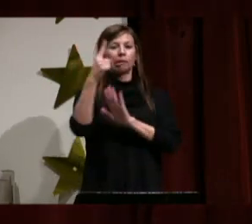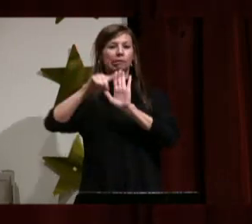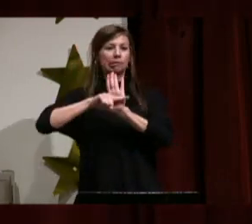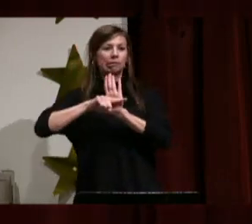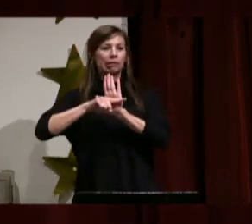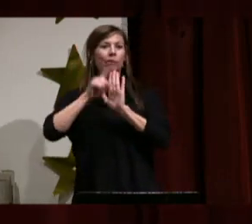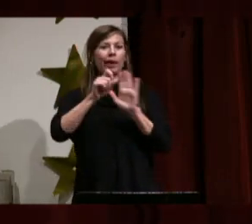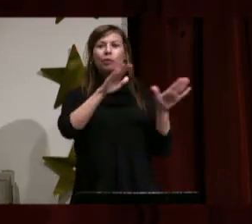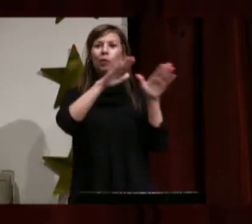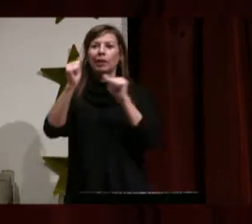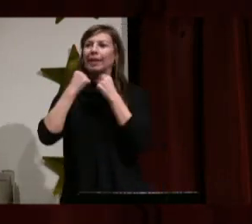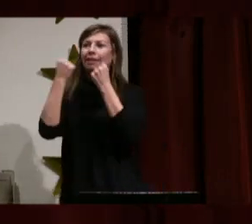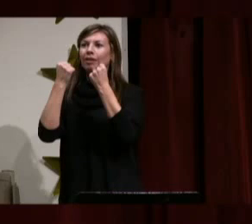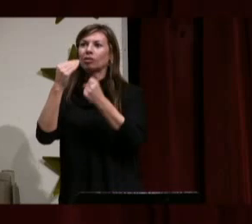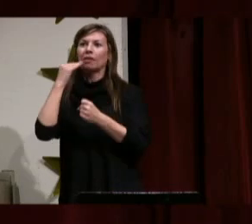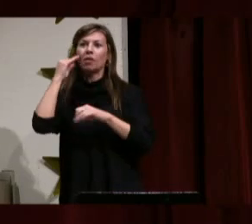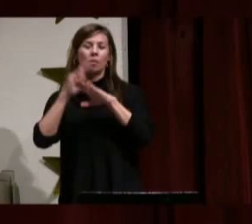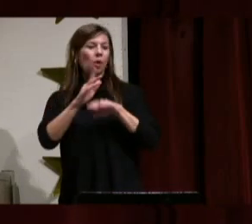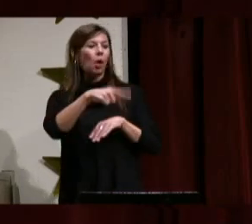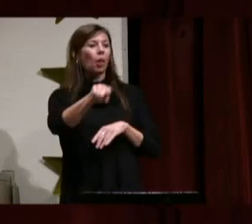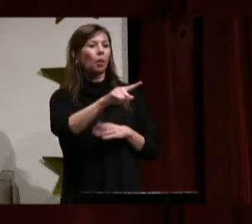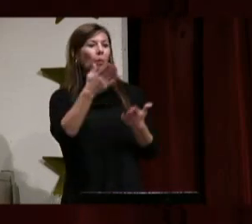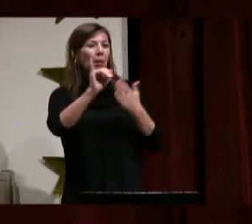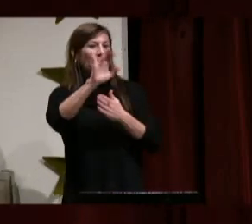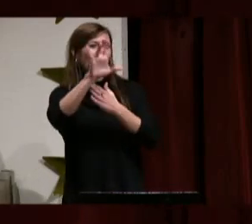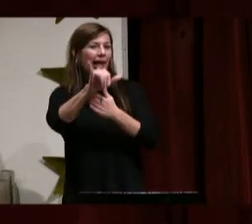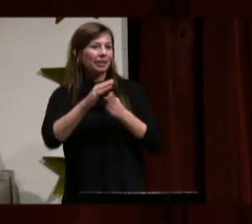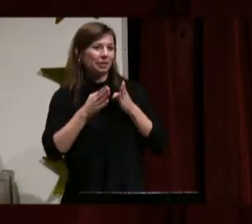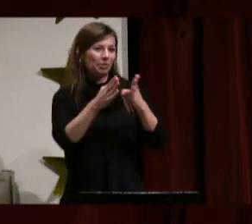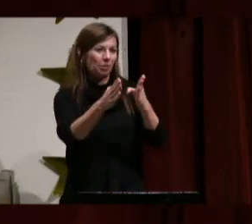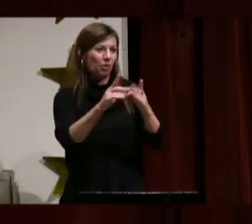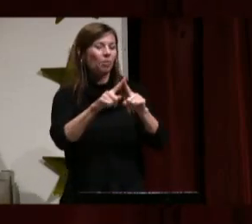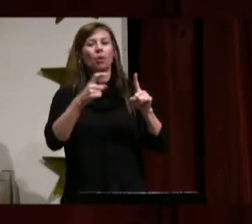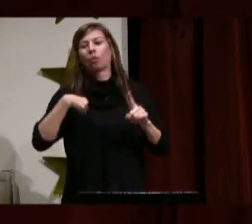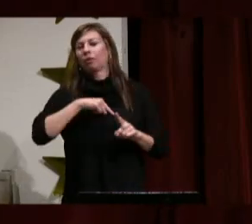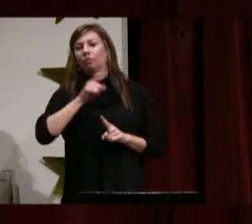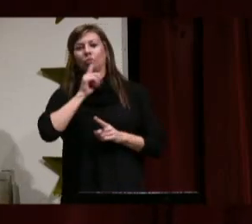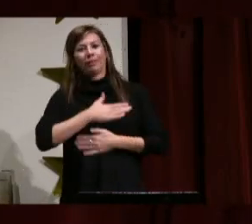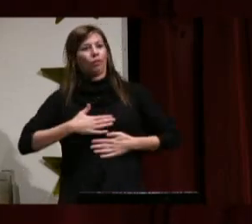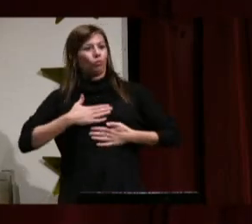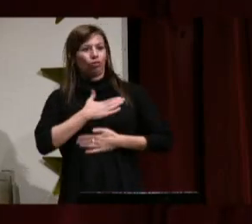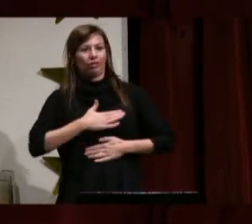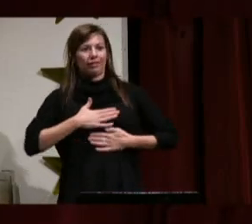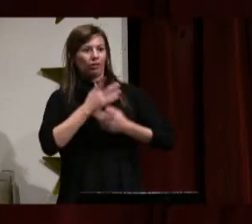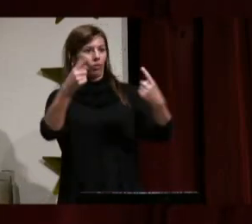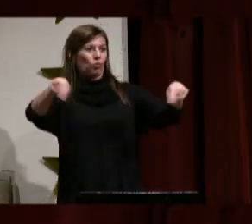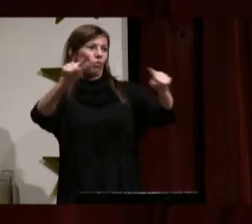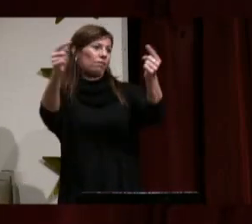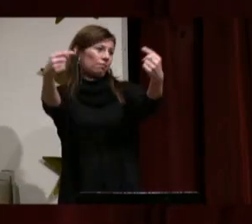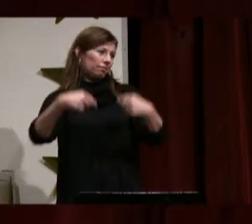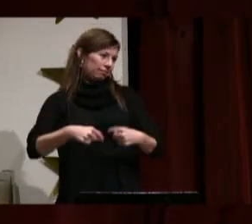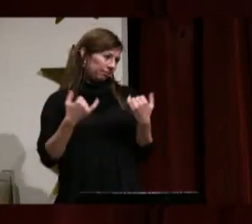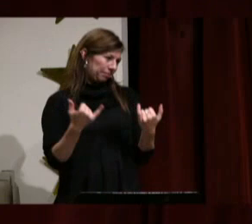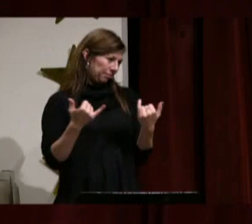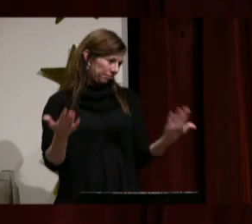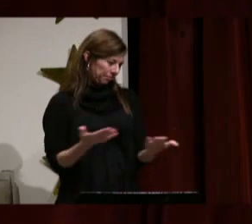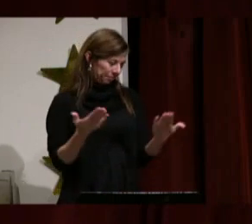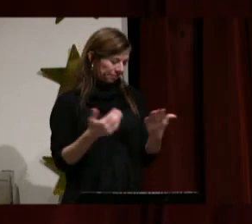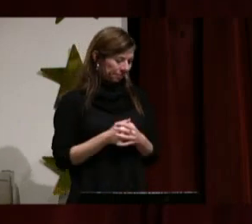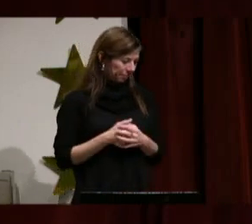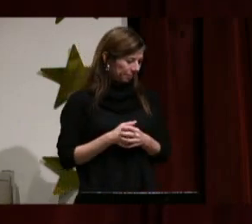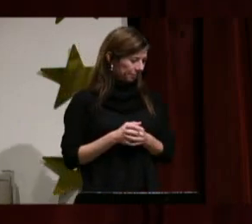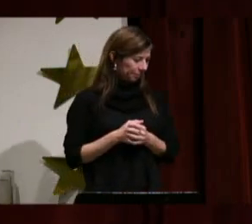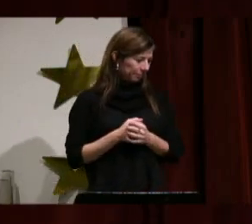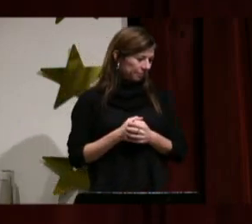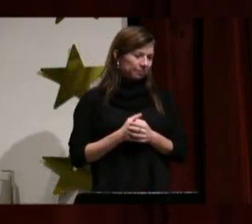that we have to leave and drive home on those somewhat icy roads, but we are so appreciative that you are here, and I know that all of you